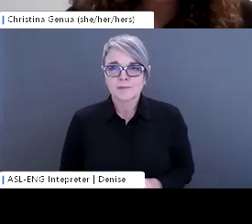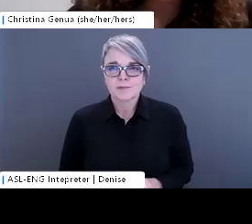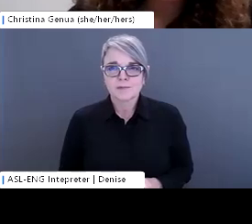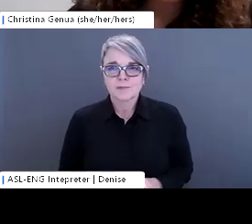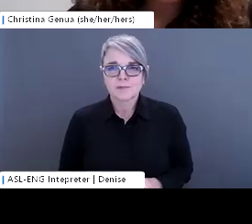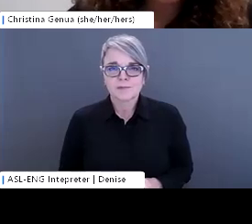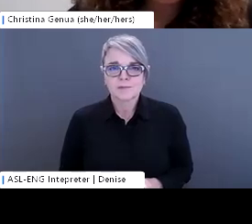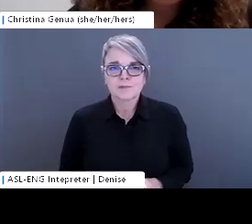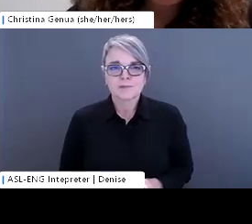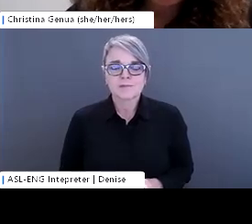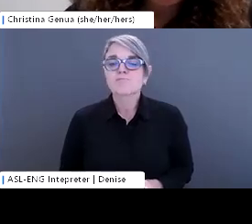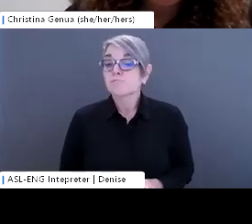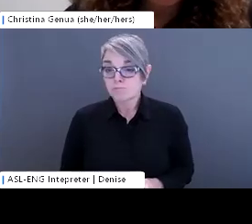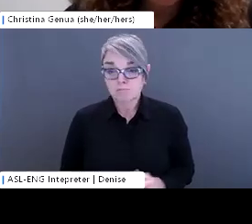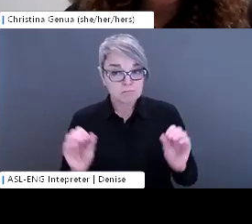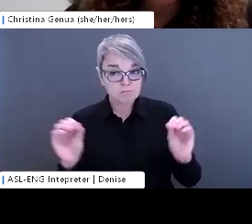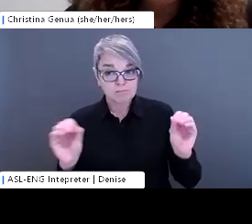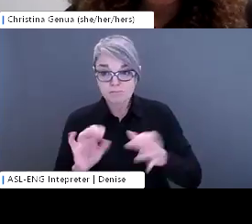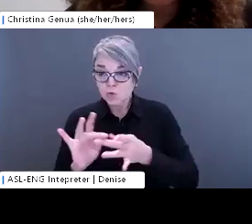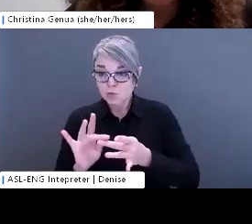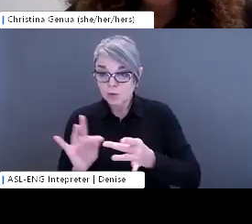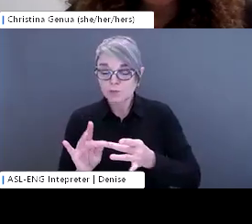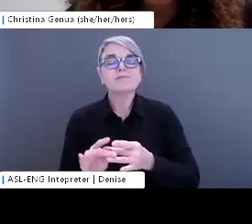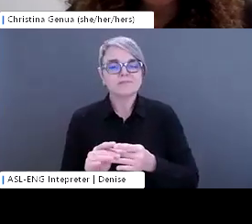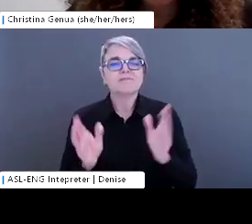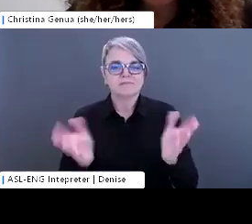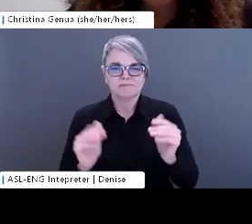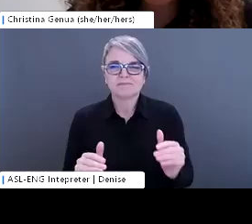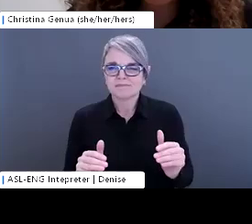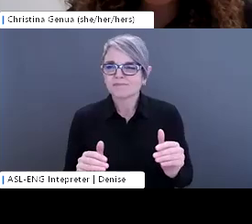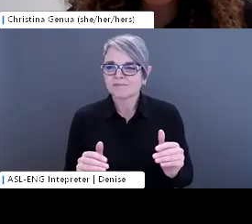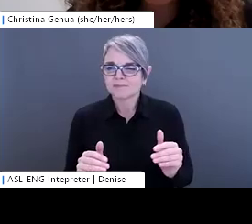Okay, we'll move on then. Um, oh,